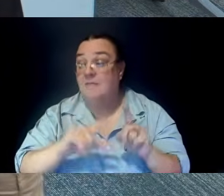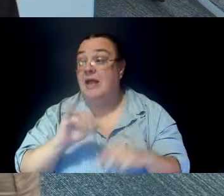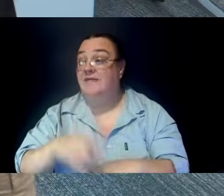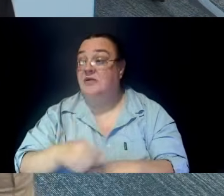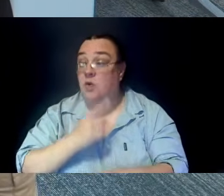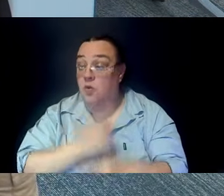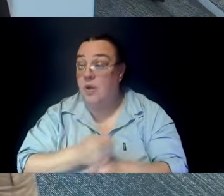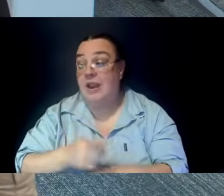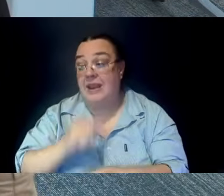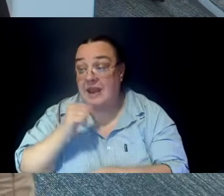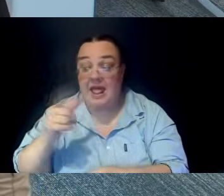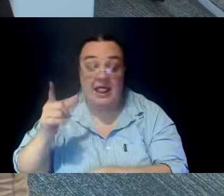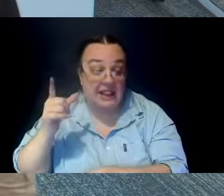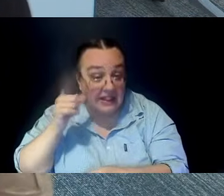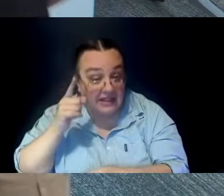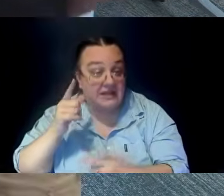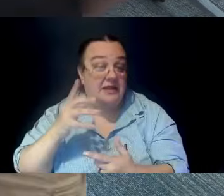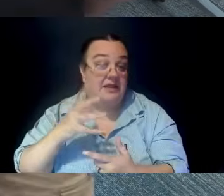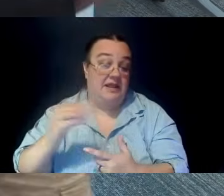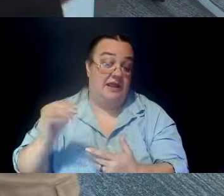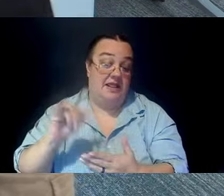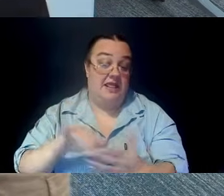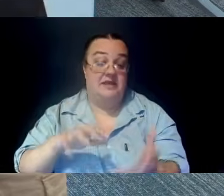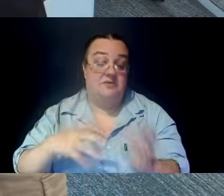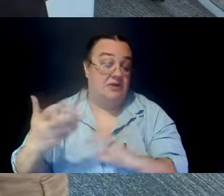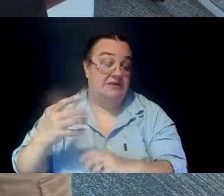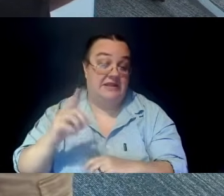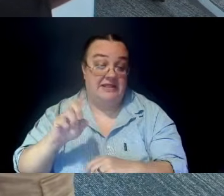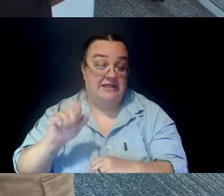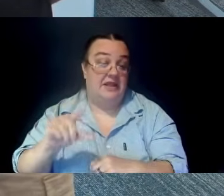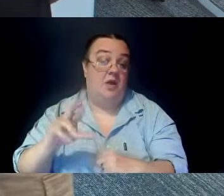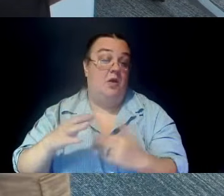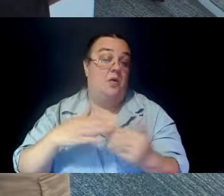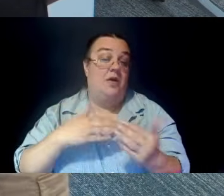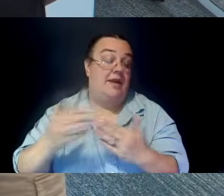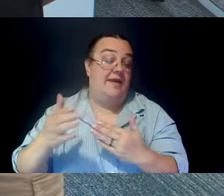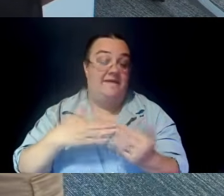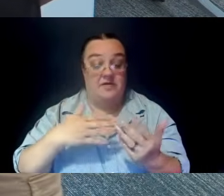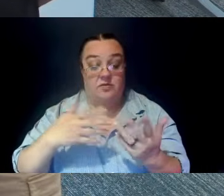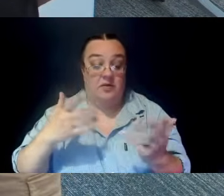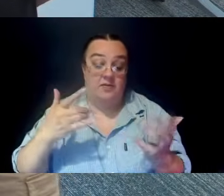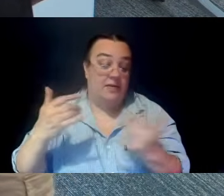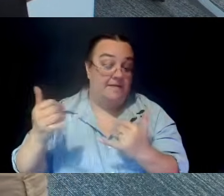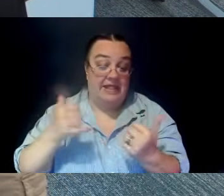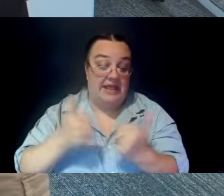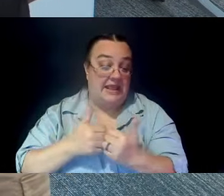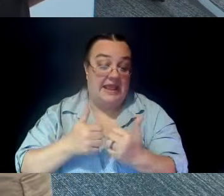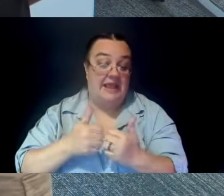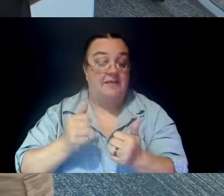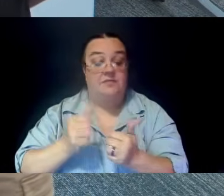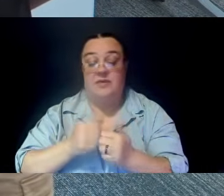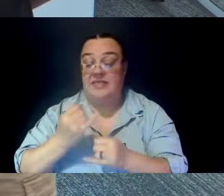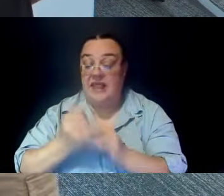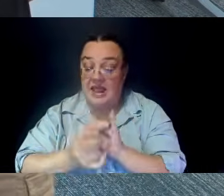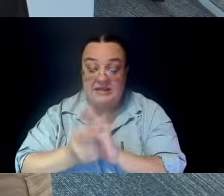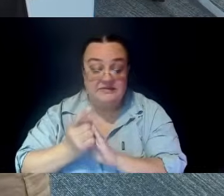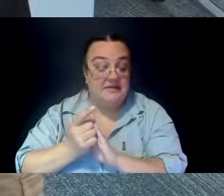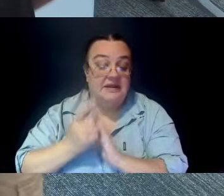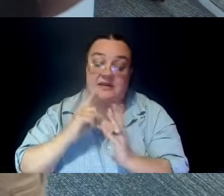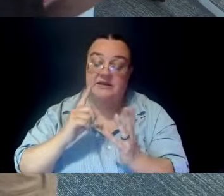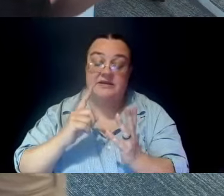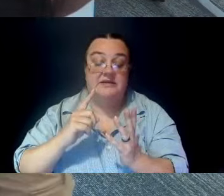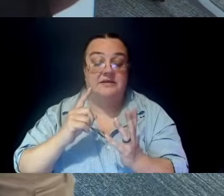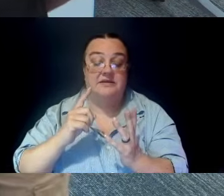not listening, and it scuttles the deal. Or whatever, they'll play games with the last minute. It's